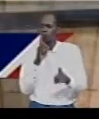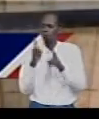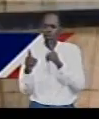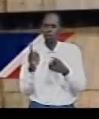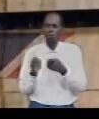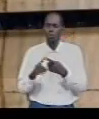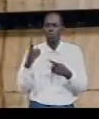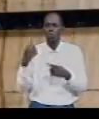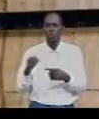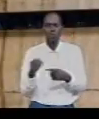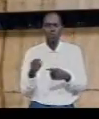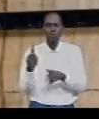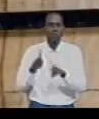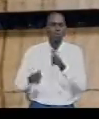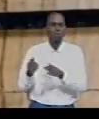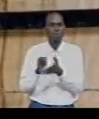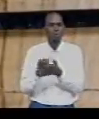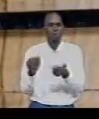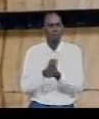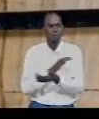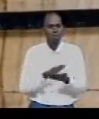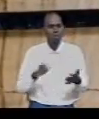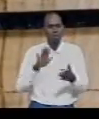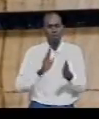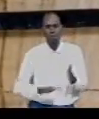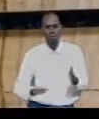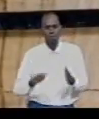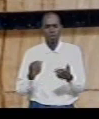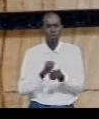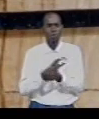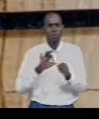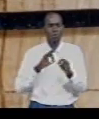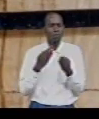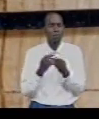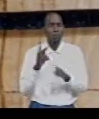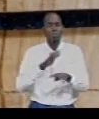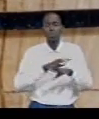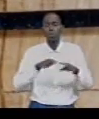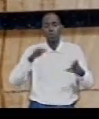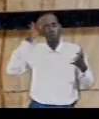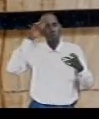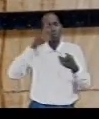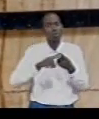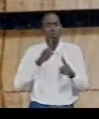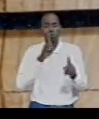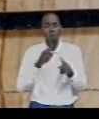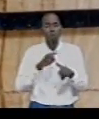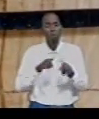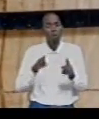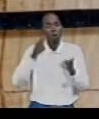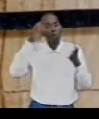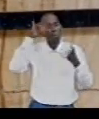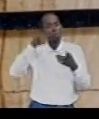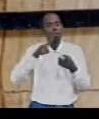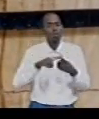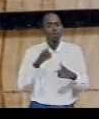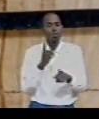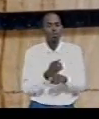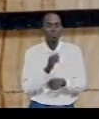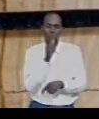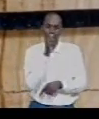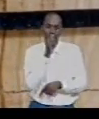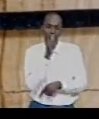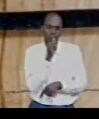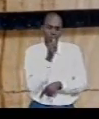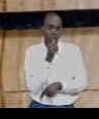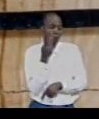family, they're destroying everything you care for. They don't expect you to talk, they expect you to keep quiet. See your family